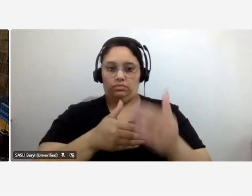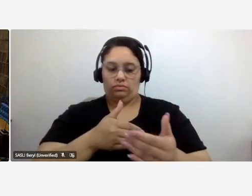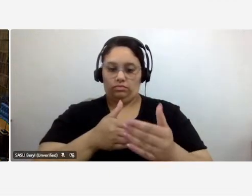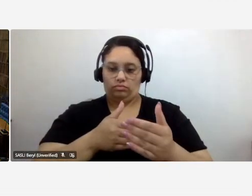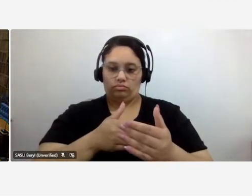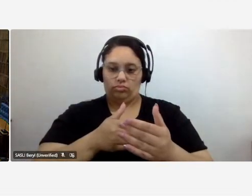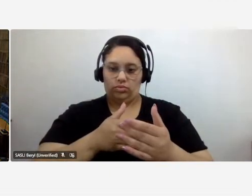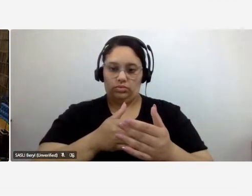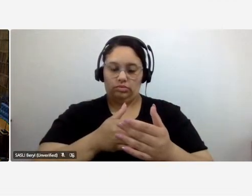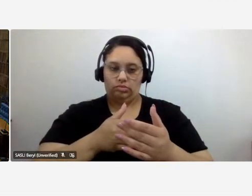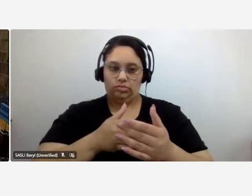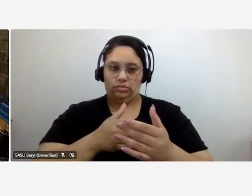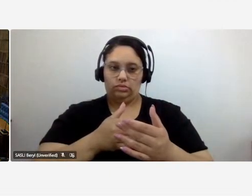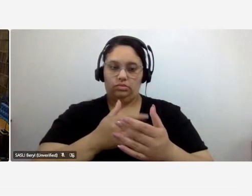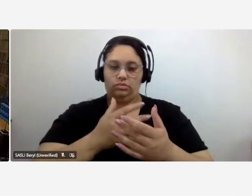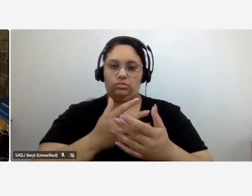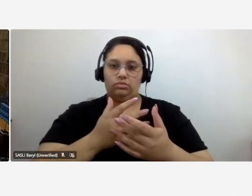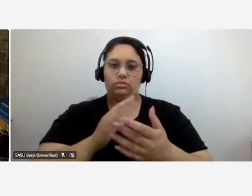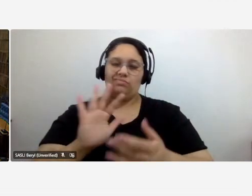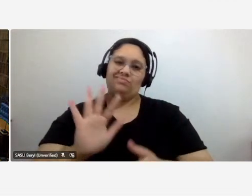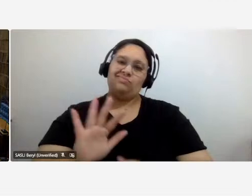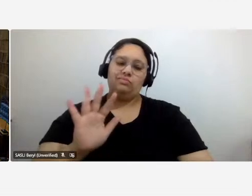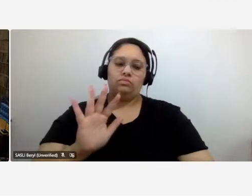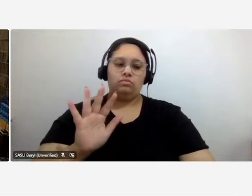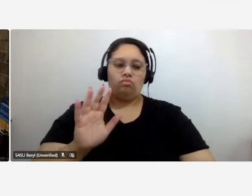in some employ, there will be what is called